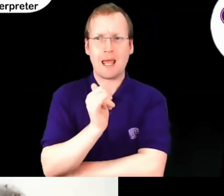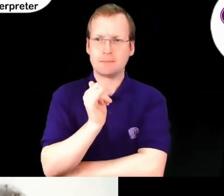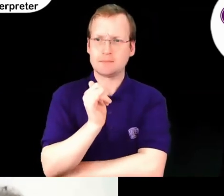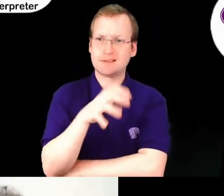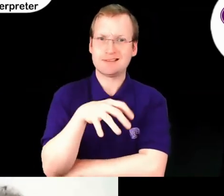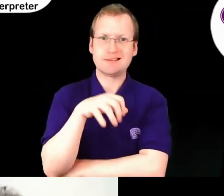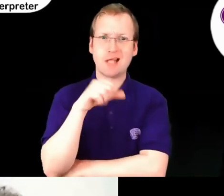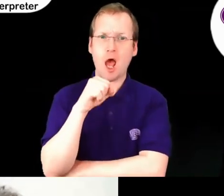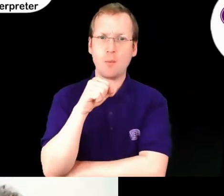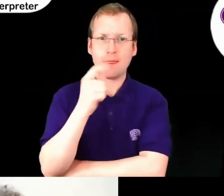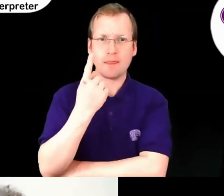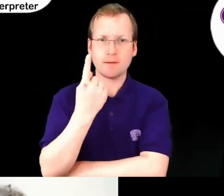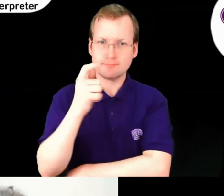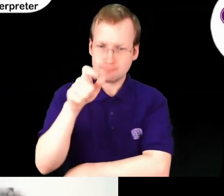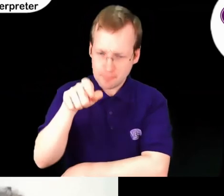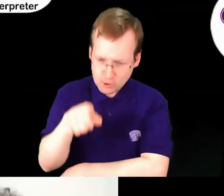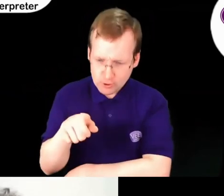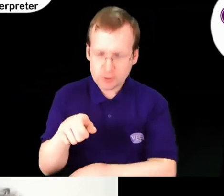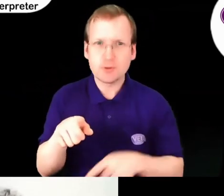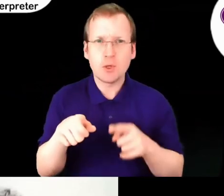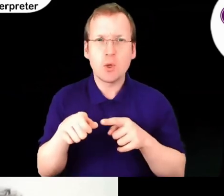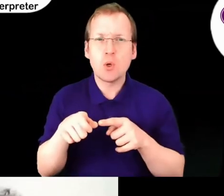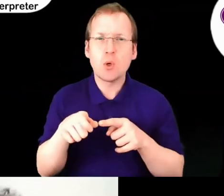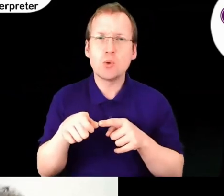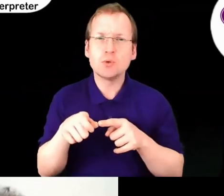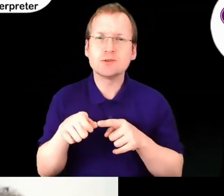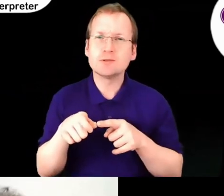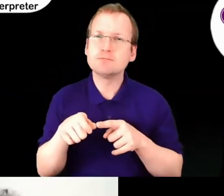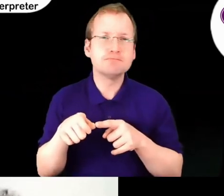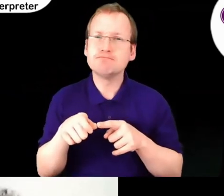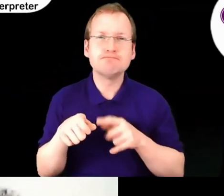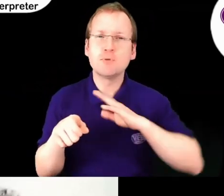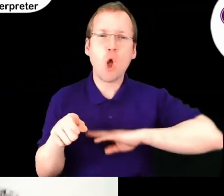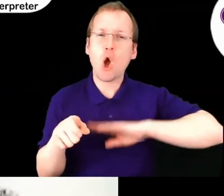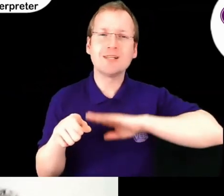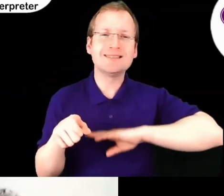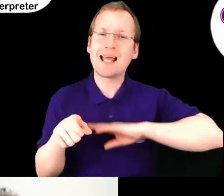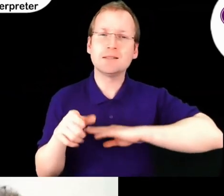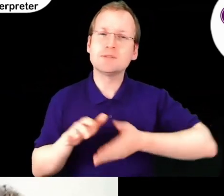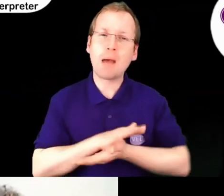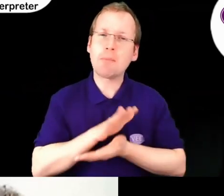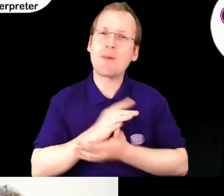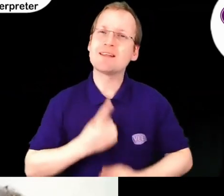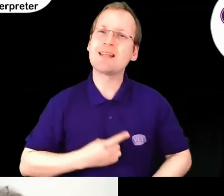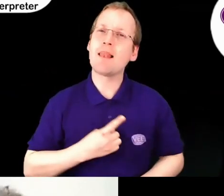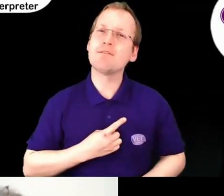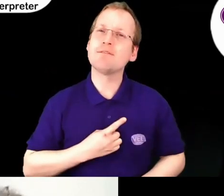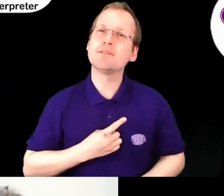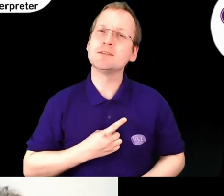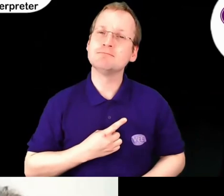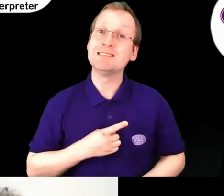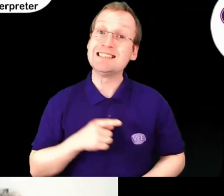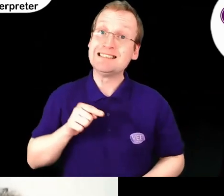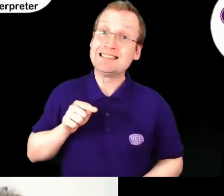with an individual who is a malcontent in themselves. And they